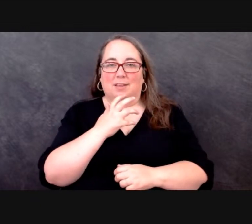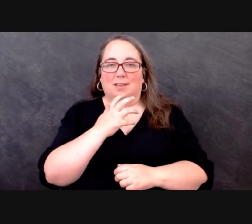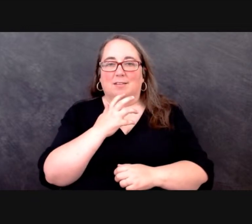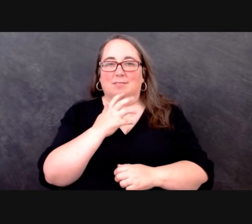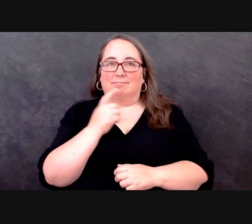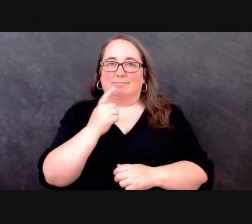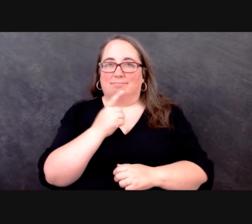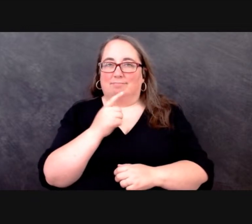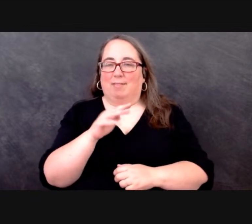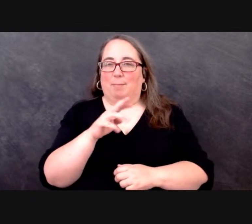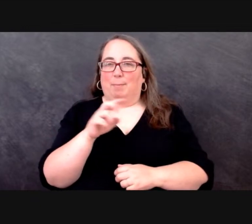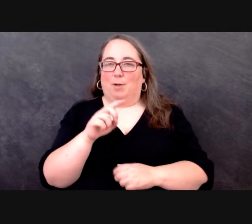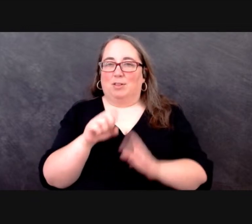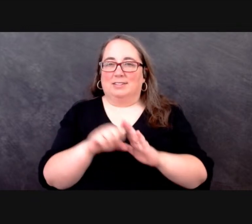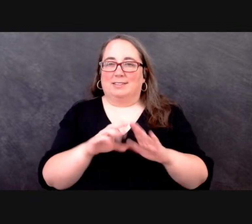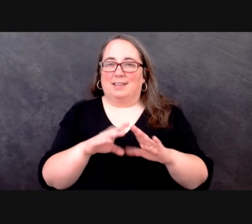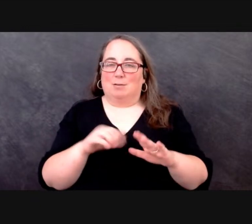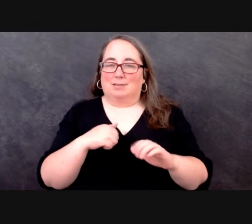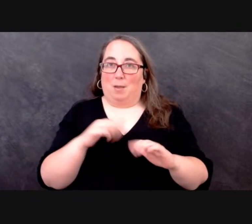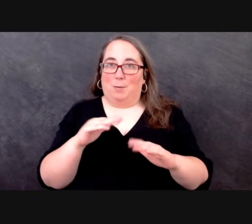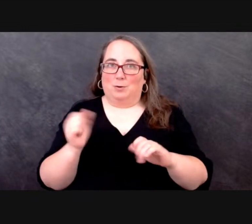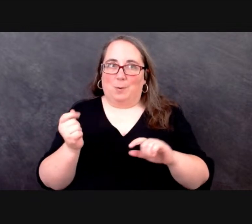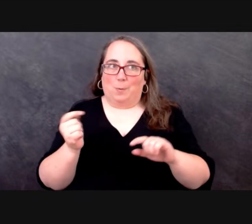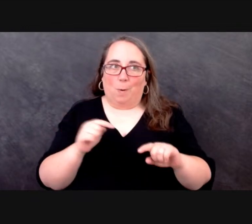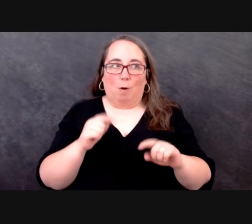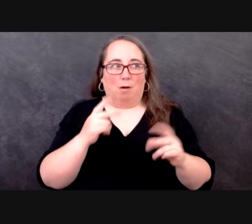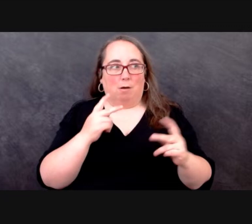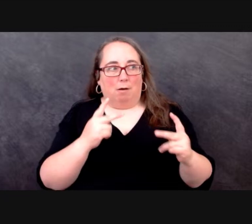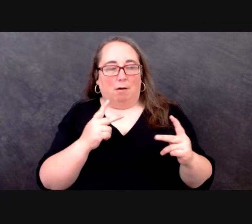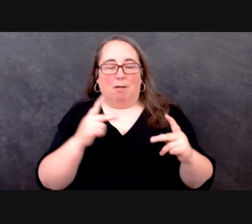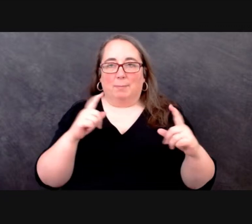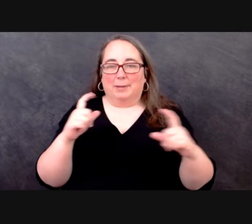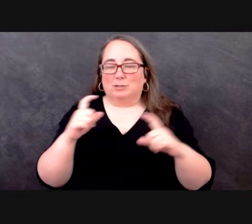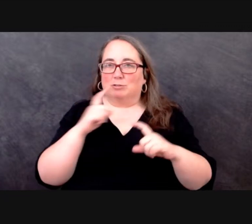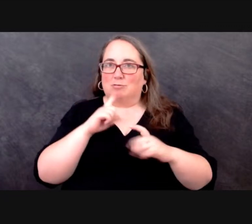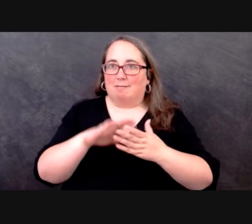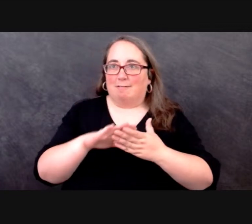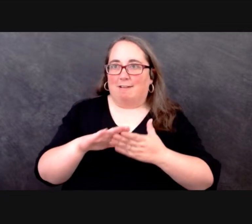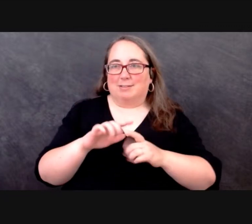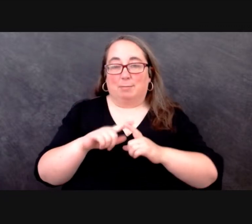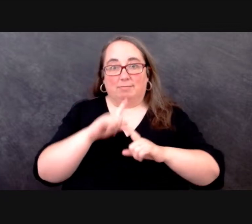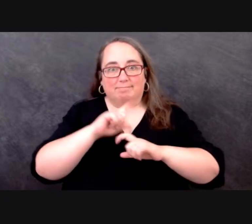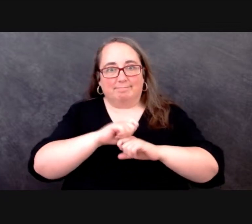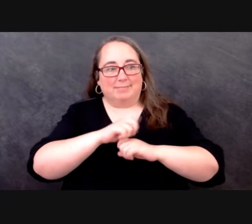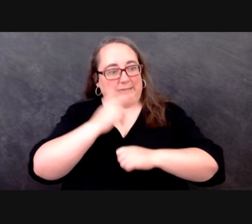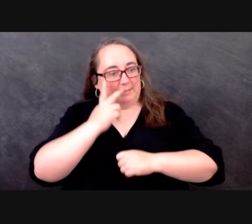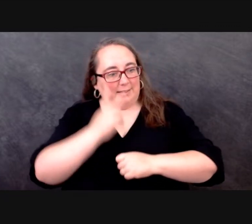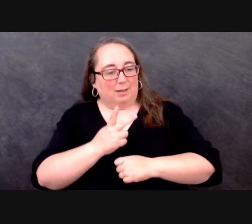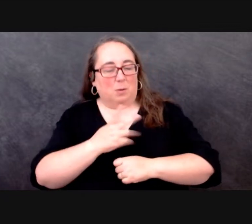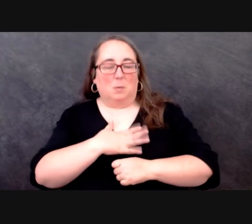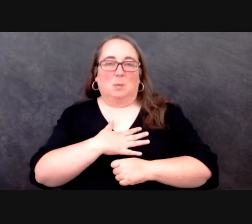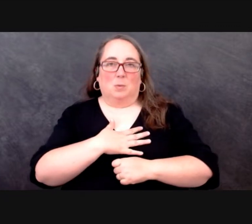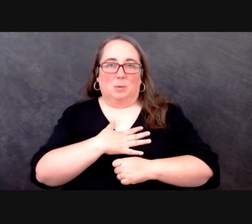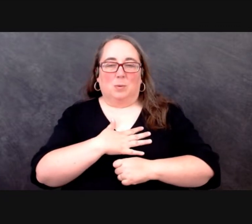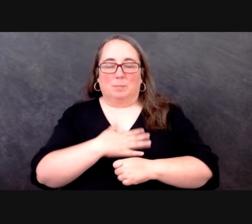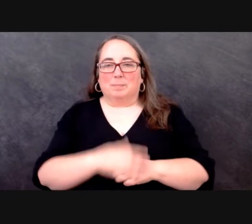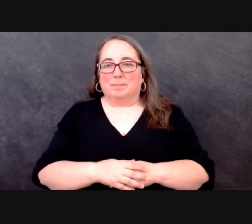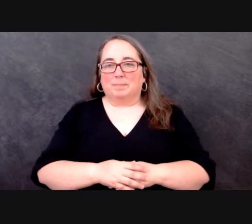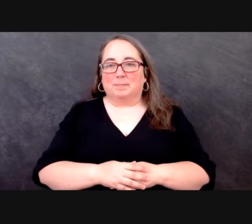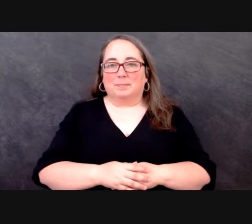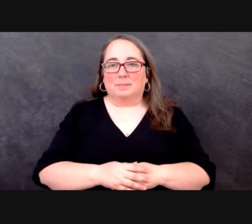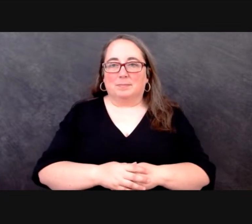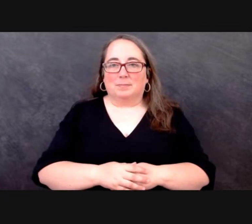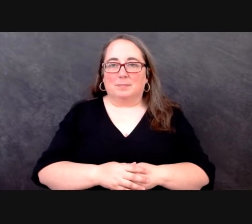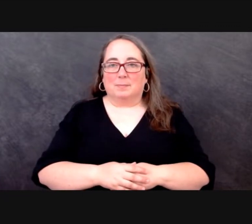House, I hope you have a chance to, because the pictures that Robin has today are really nice, but the objects themselves are stunning in person.